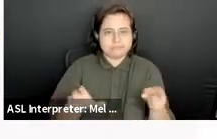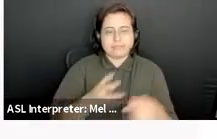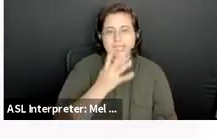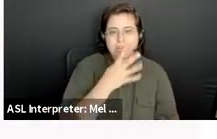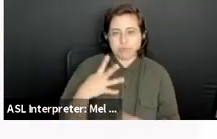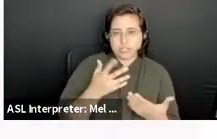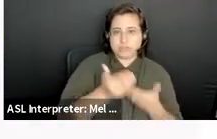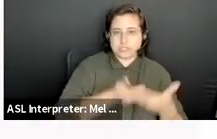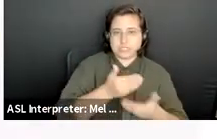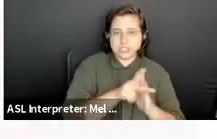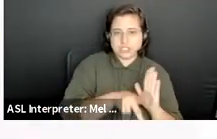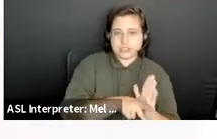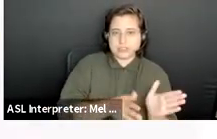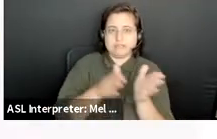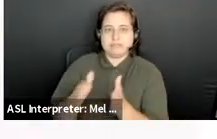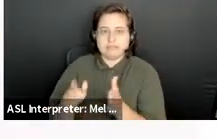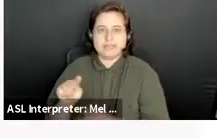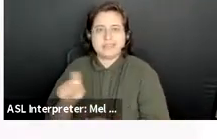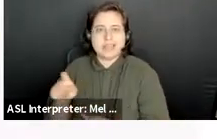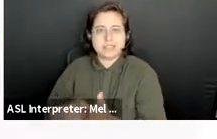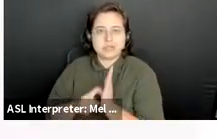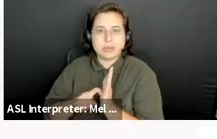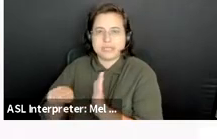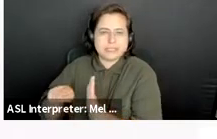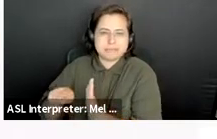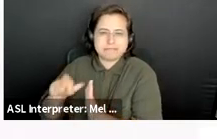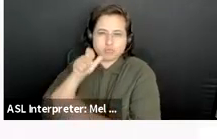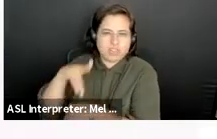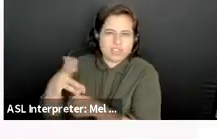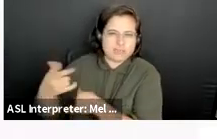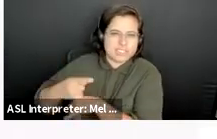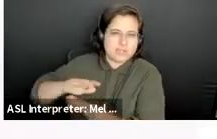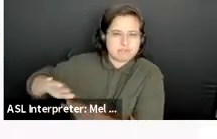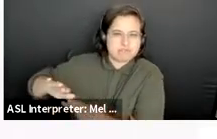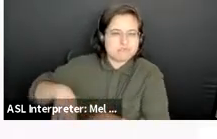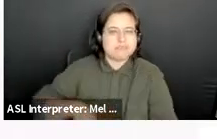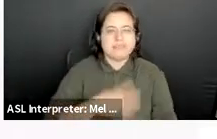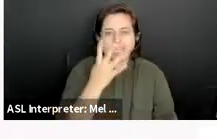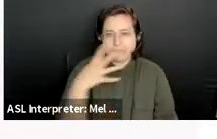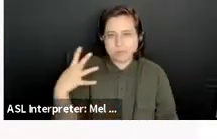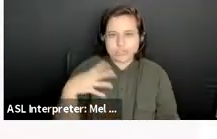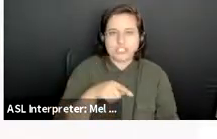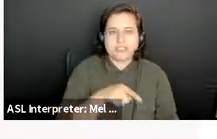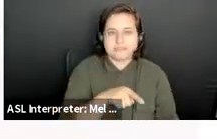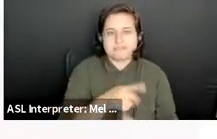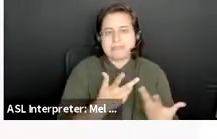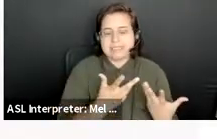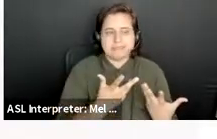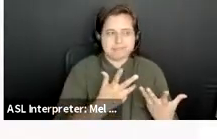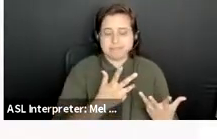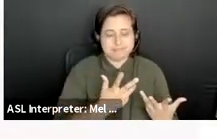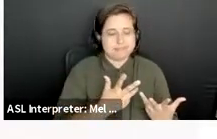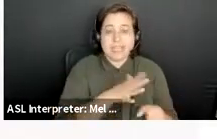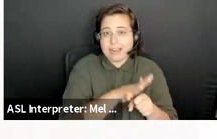tax requirements. We will not be going into the tax requirements today. Immigration procedures is quite enough to be dealing